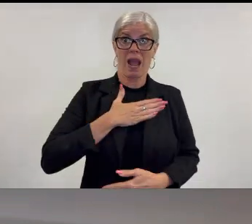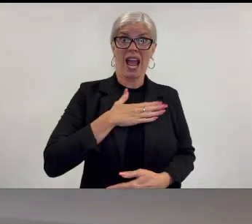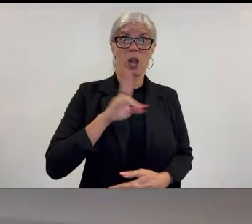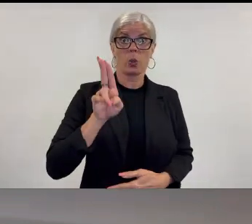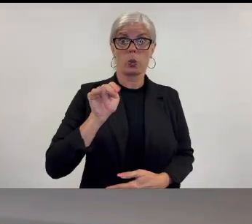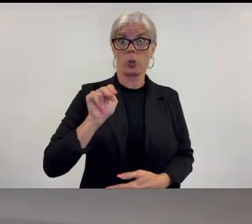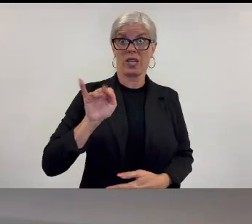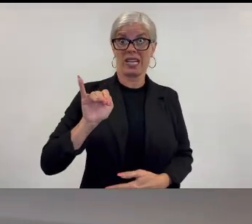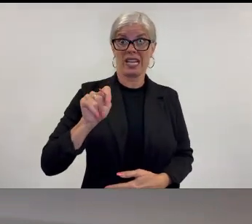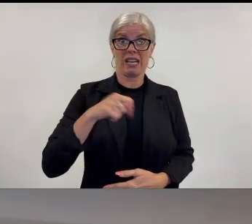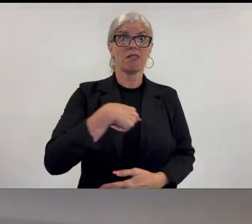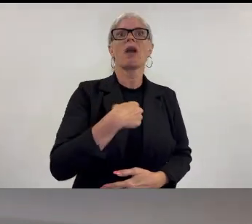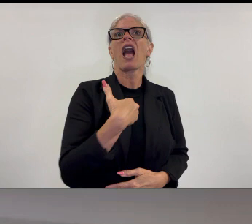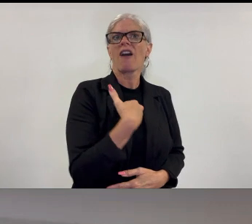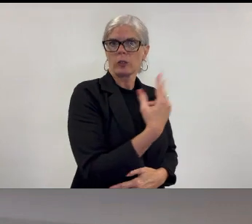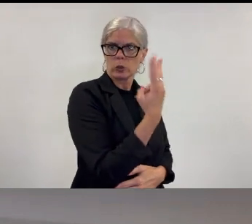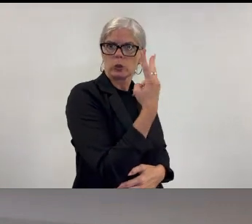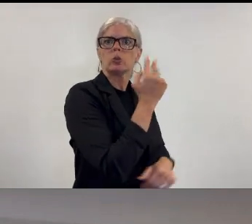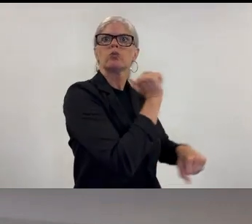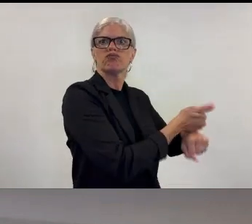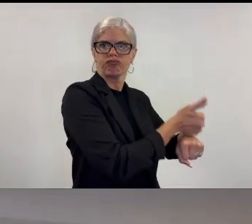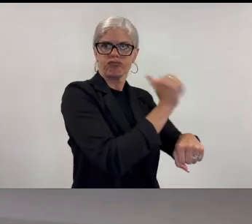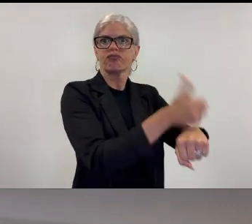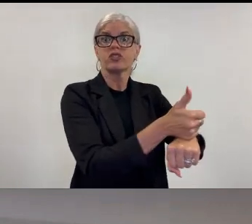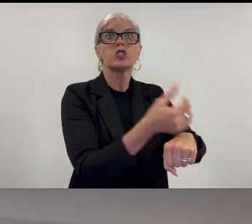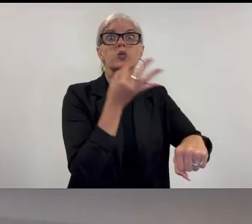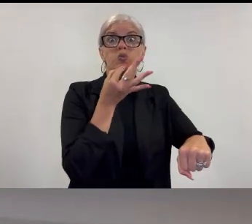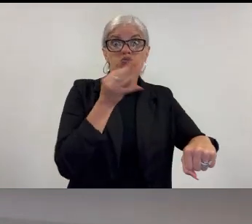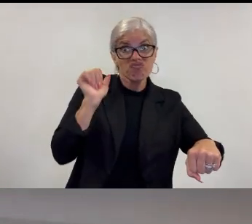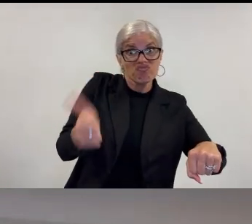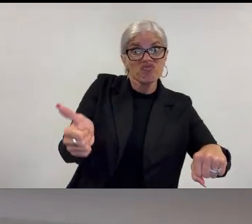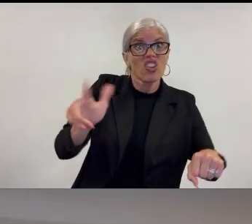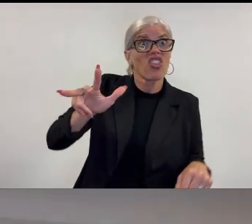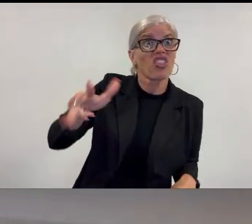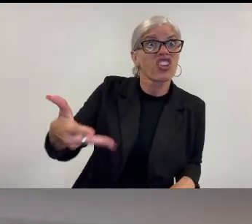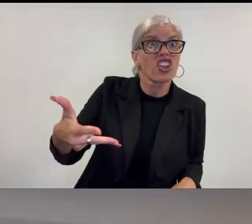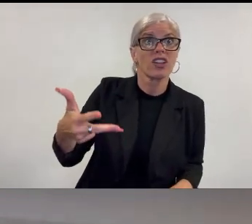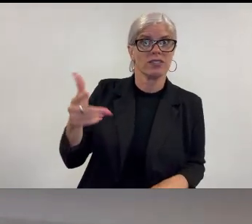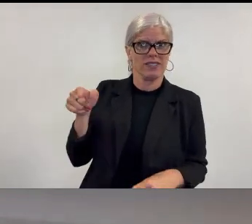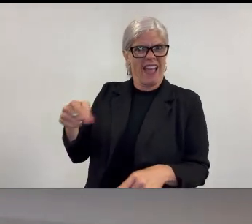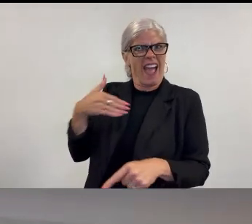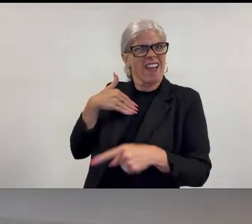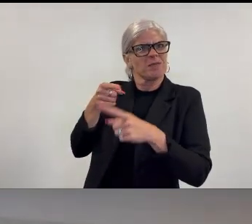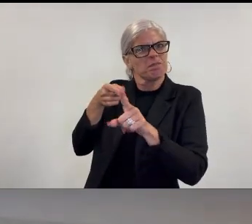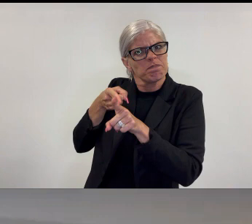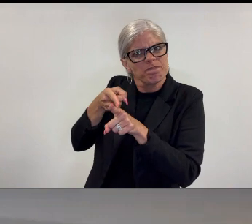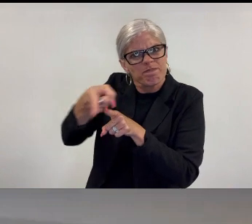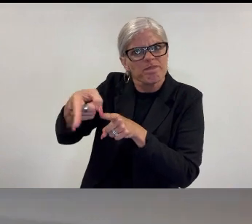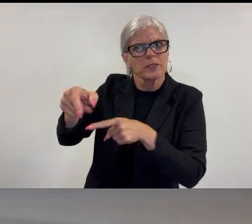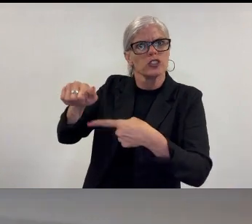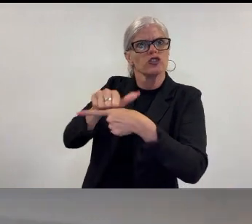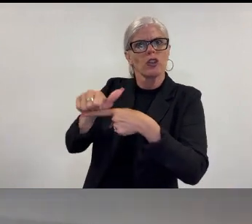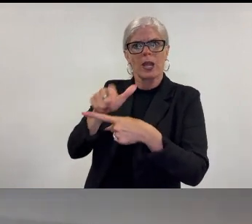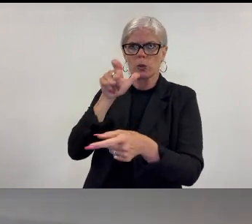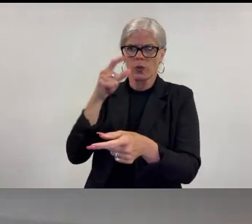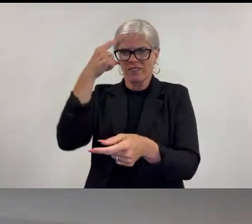unit has 2, and now we're getting a 3rd location in which we have trainers,